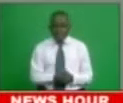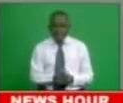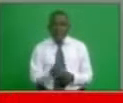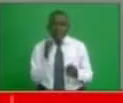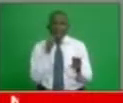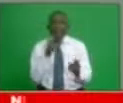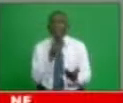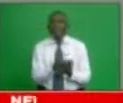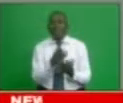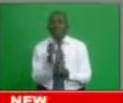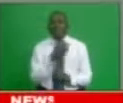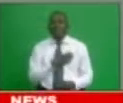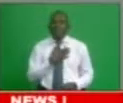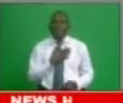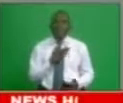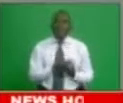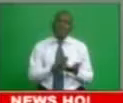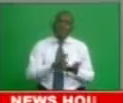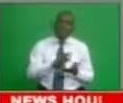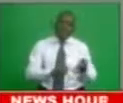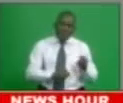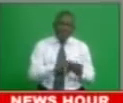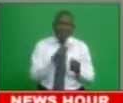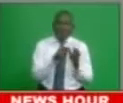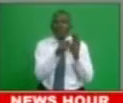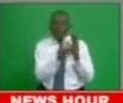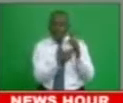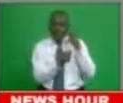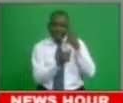She's therefore appealing to the public for financial support.